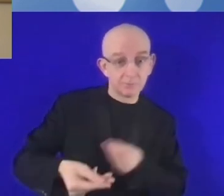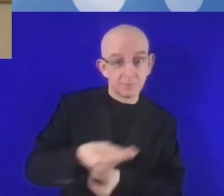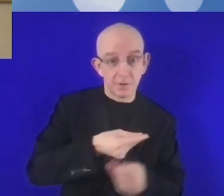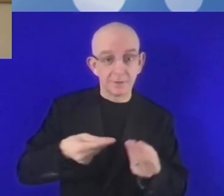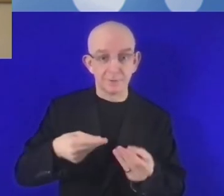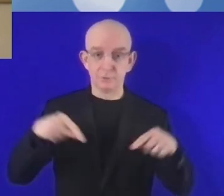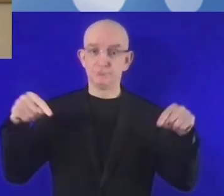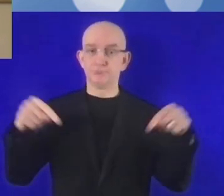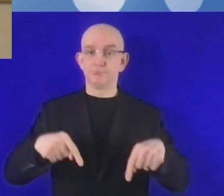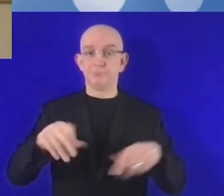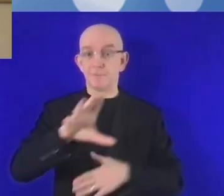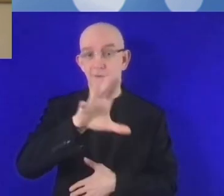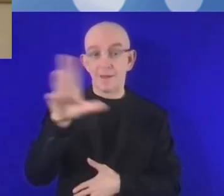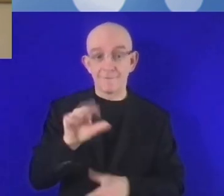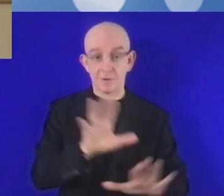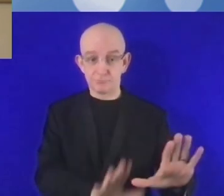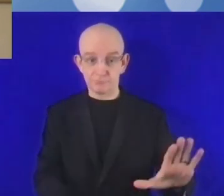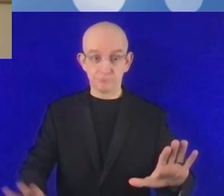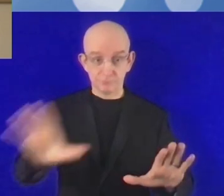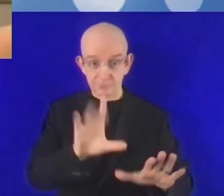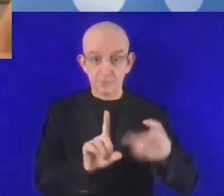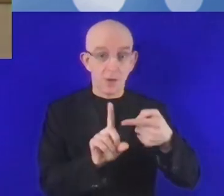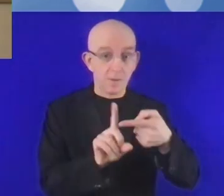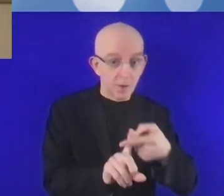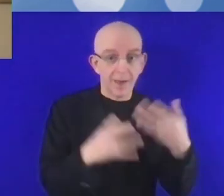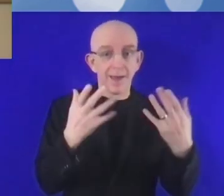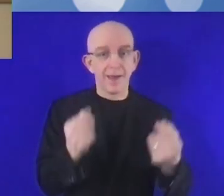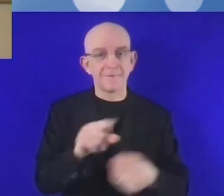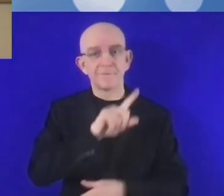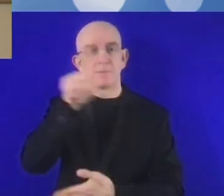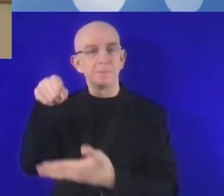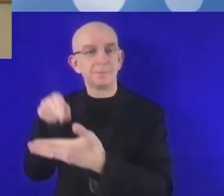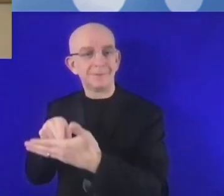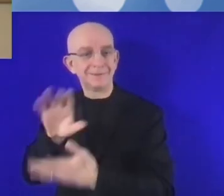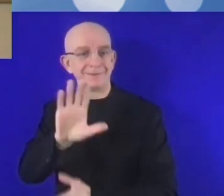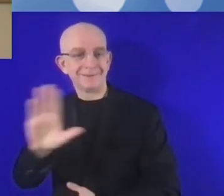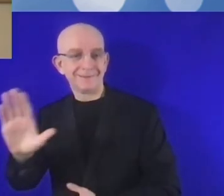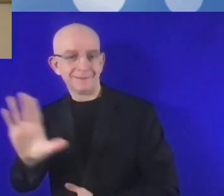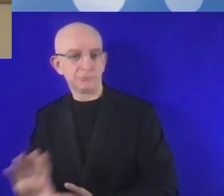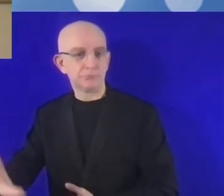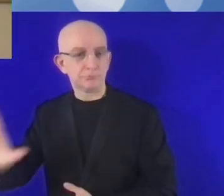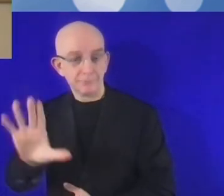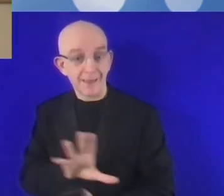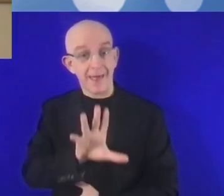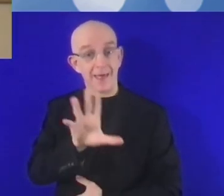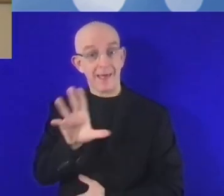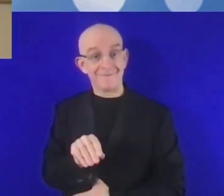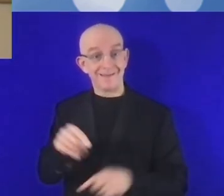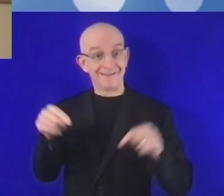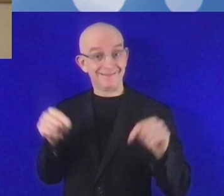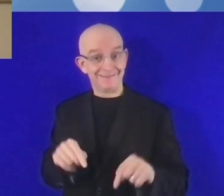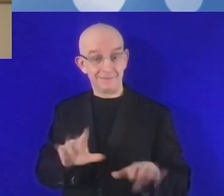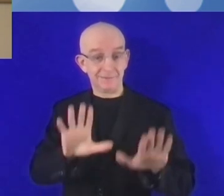there, generally number one or number two across these markets in the size and scale of our business and the customers that we